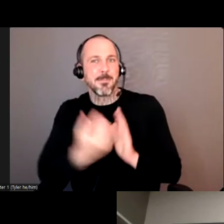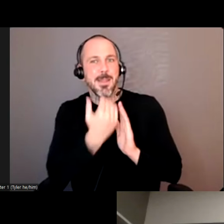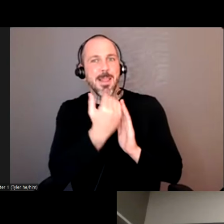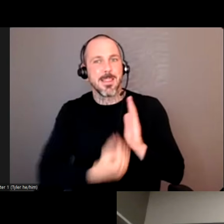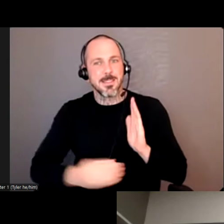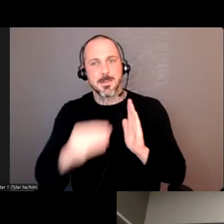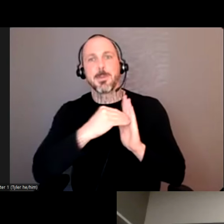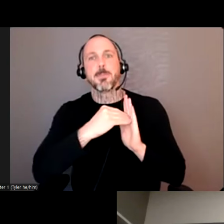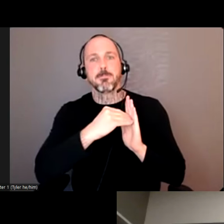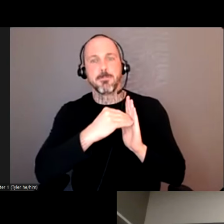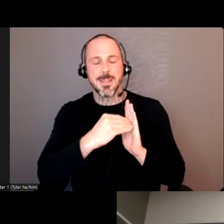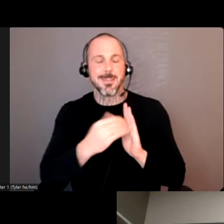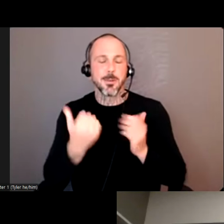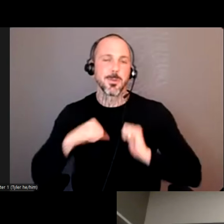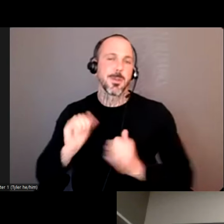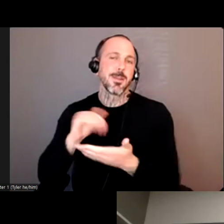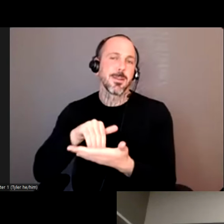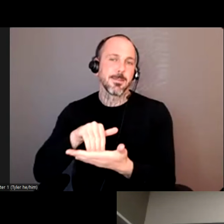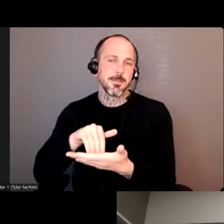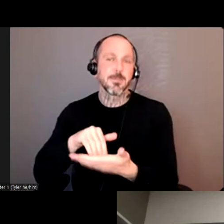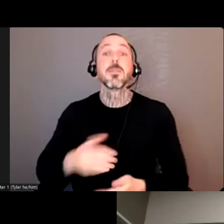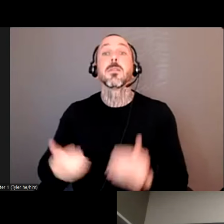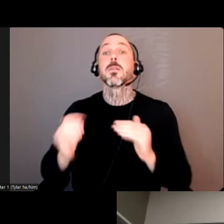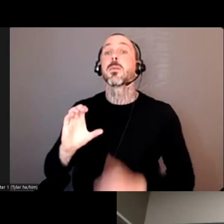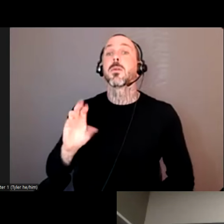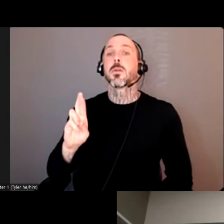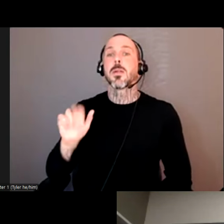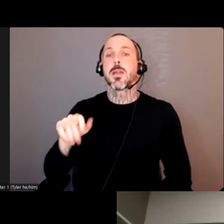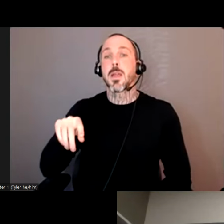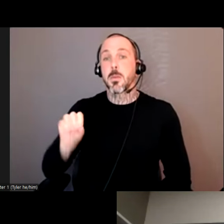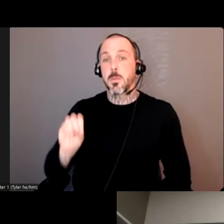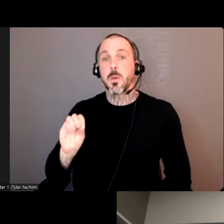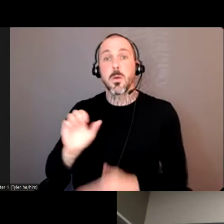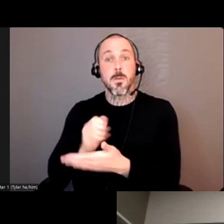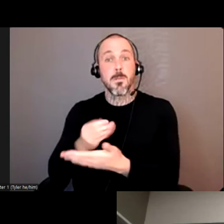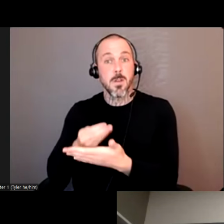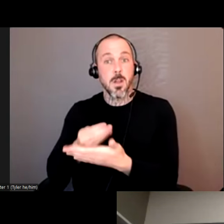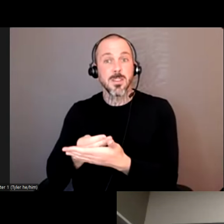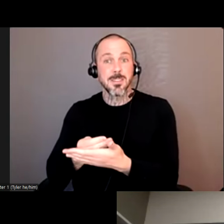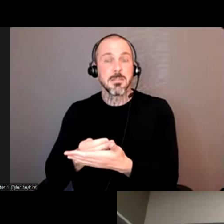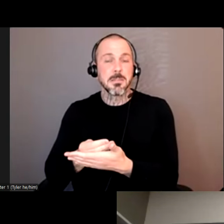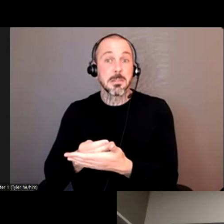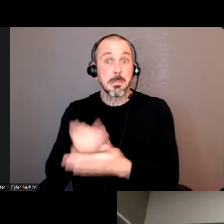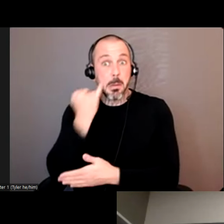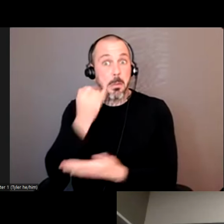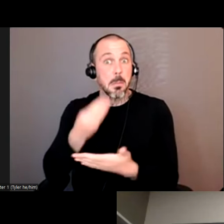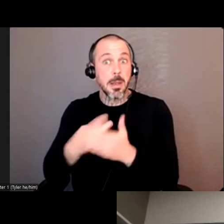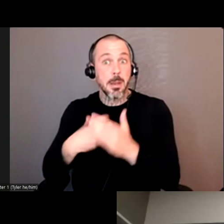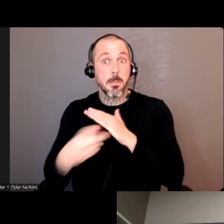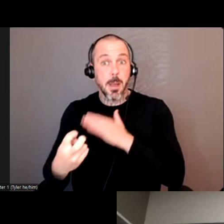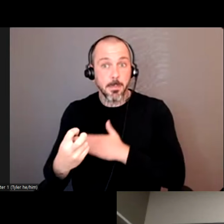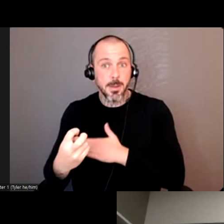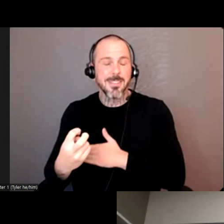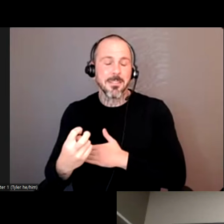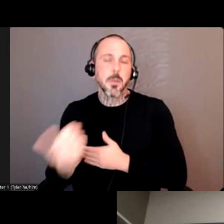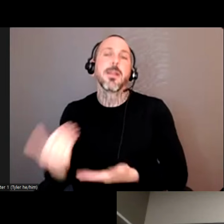crypto investment fraud, once you've lost your funds, there's always a secondary fraud that happens where they say they're going to take a percentage of